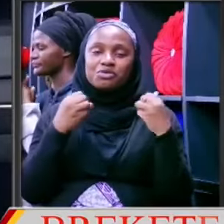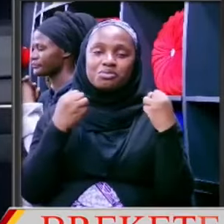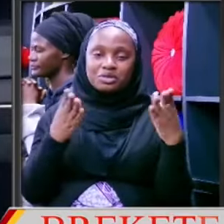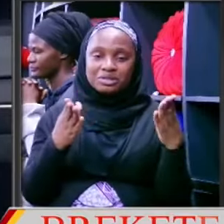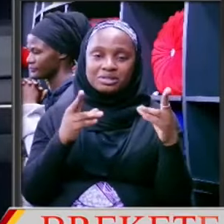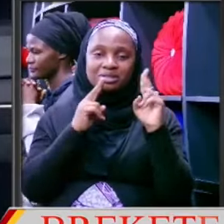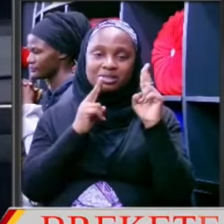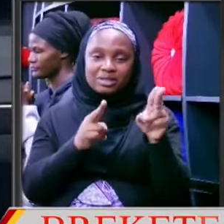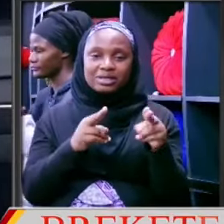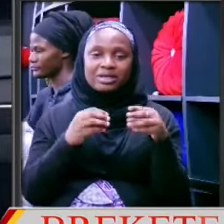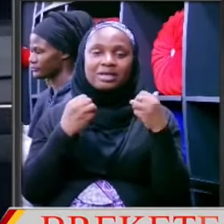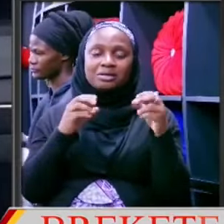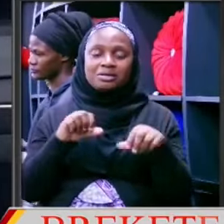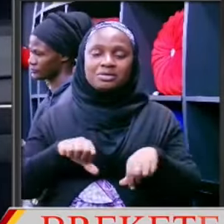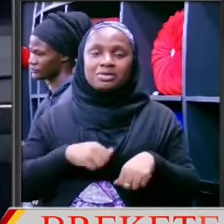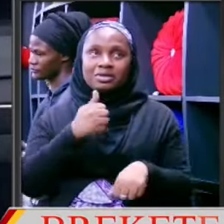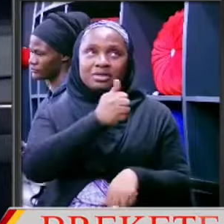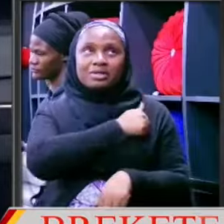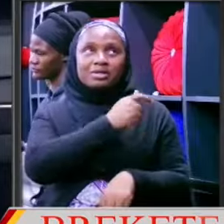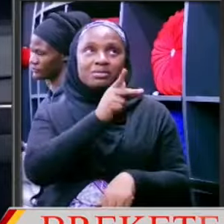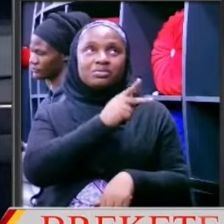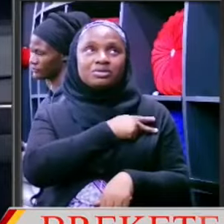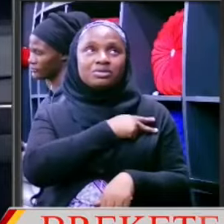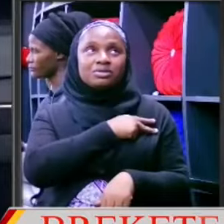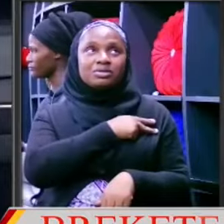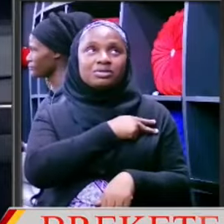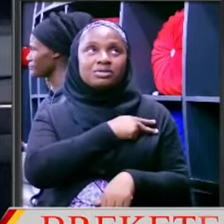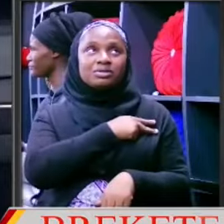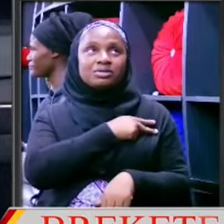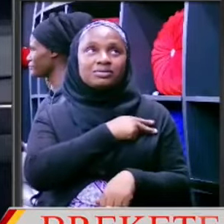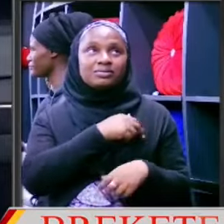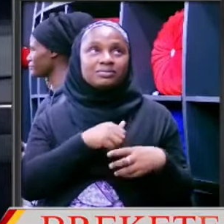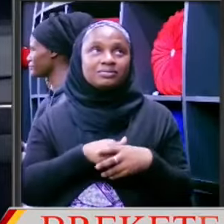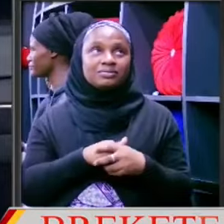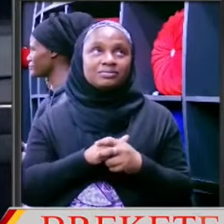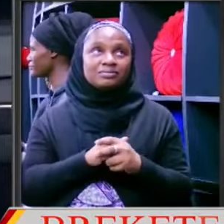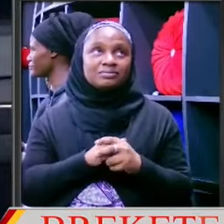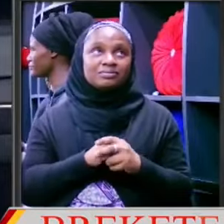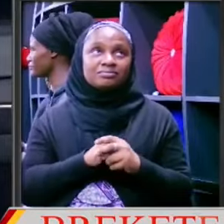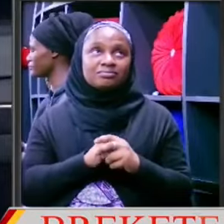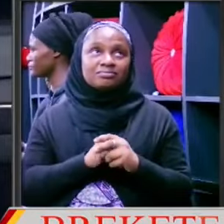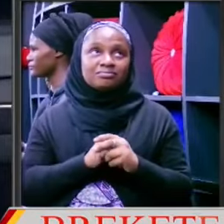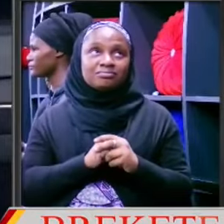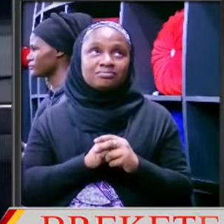you. Thank you. I really appreciate. Heartily, I do.